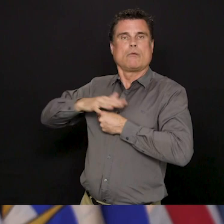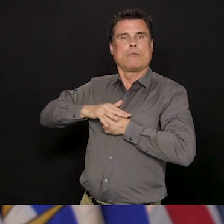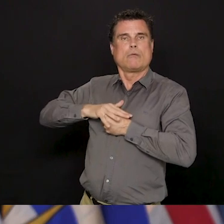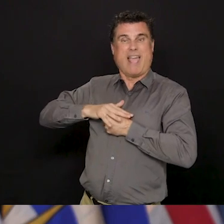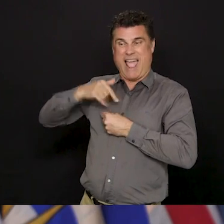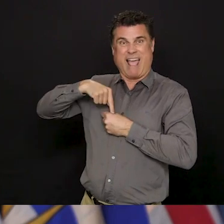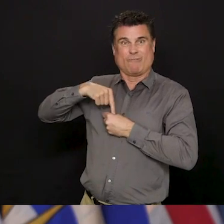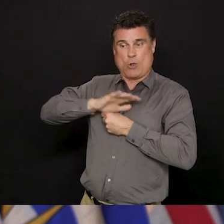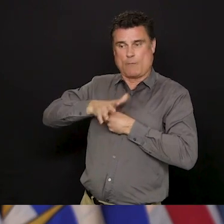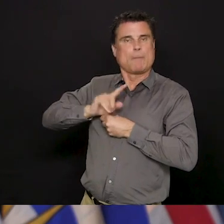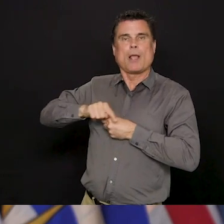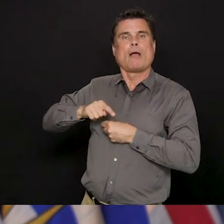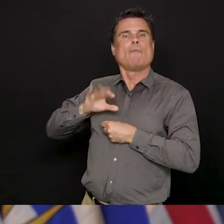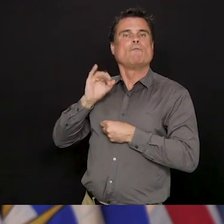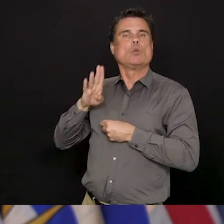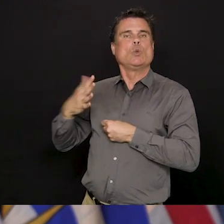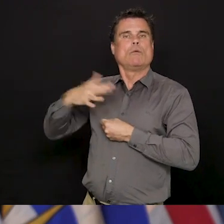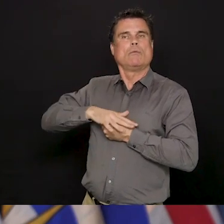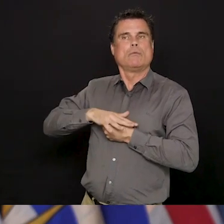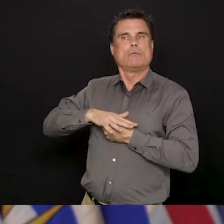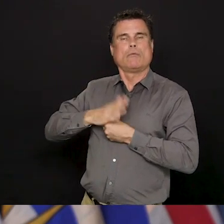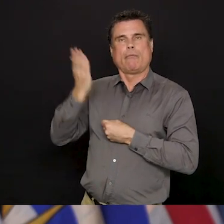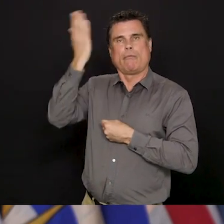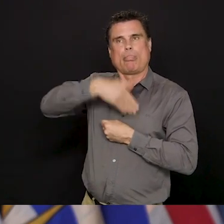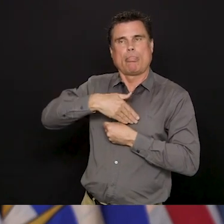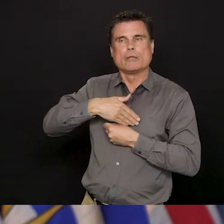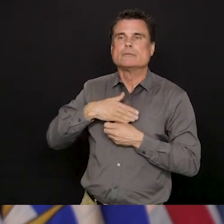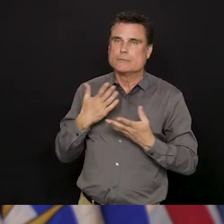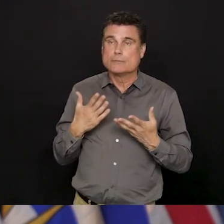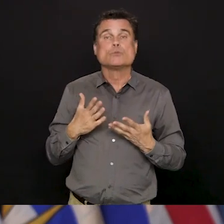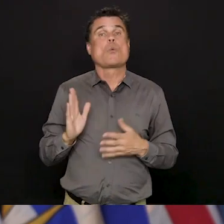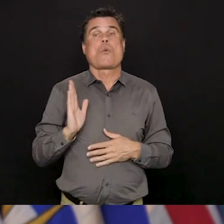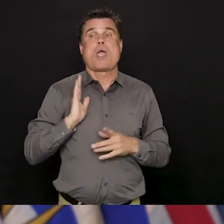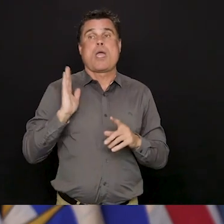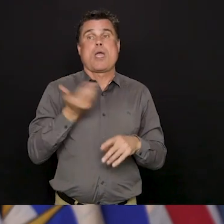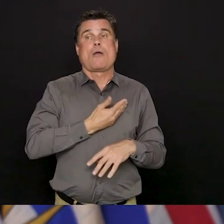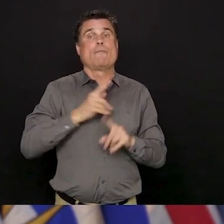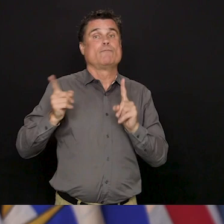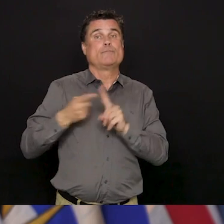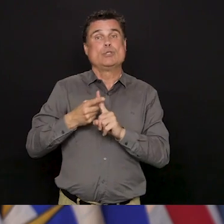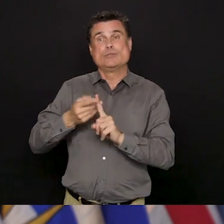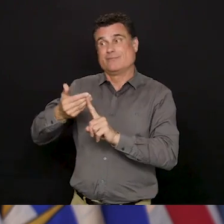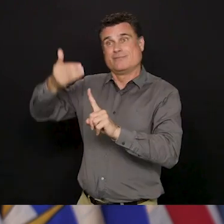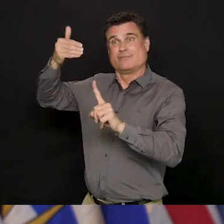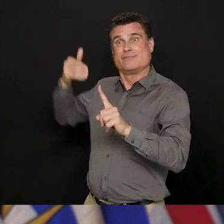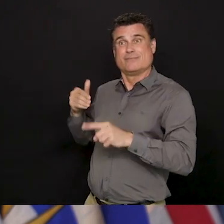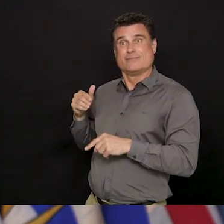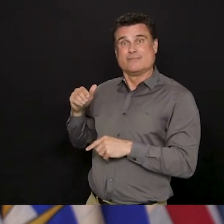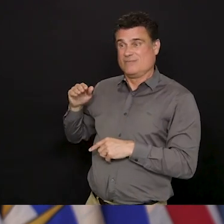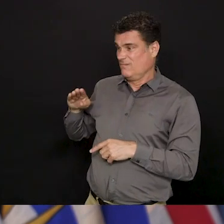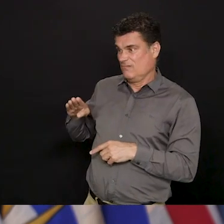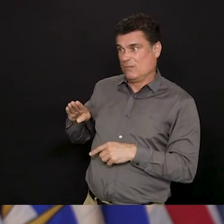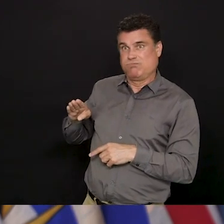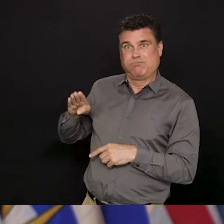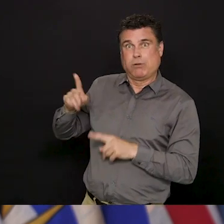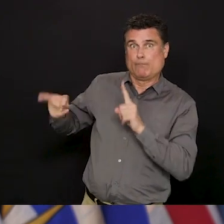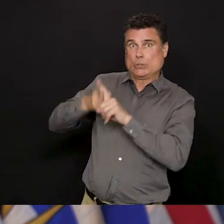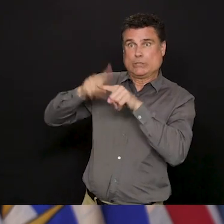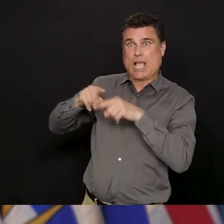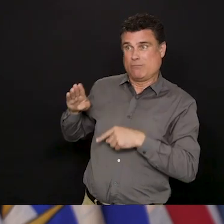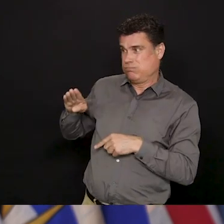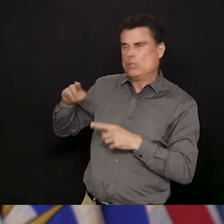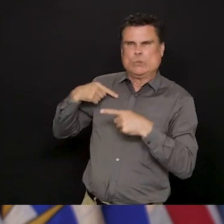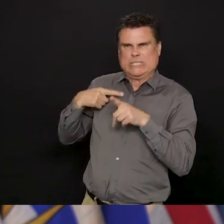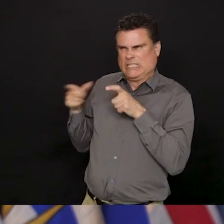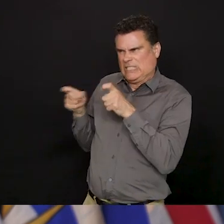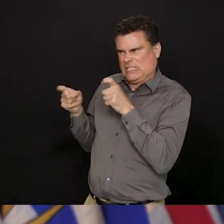managed to control this one fairly well right now, but we're starting to see community outbreaks, and we need to get on those right